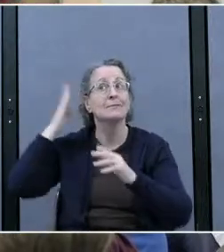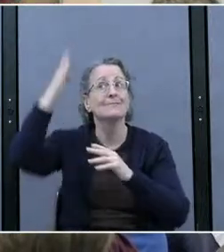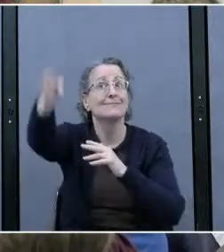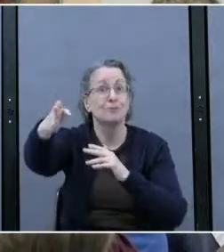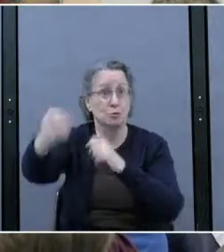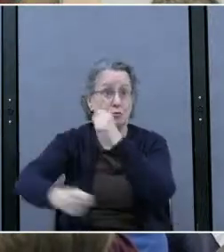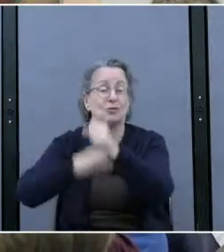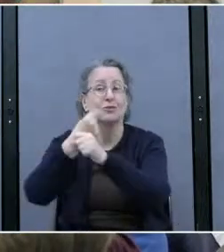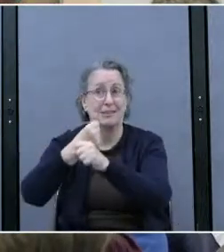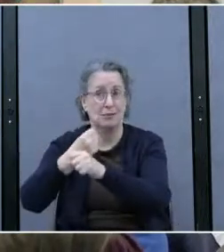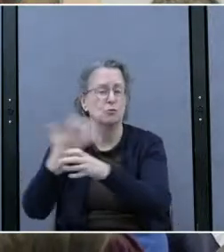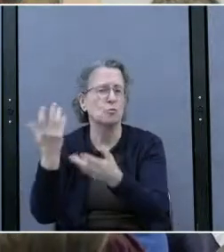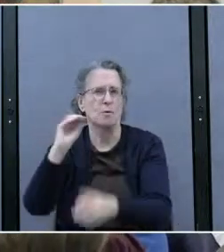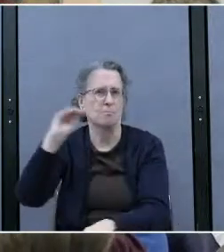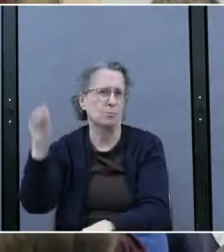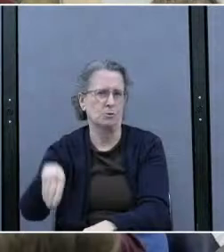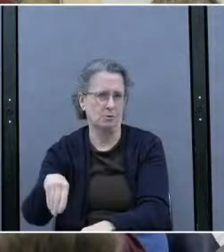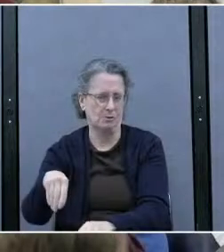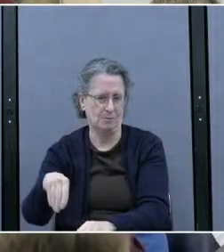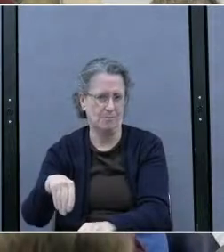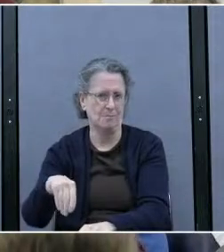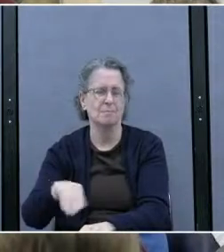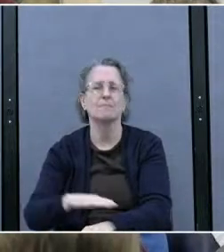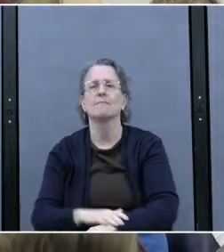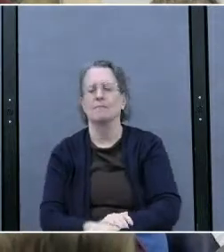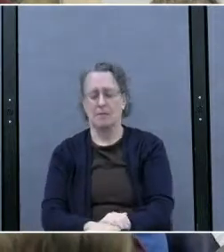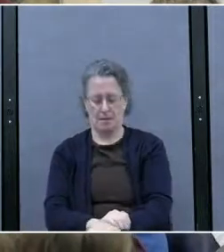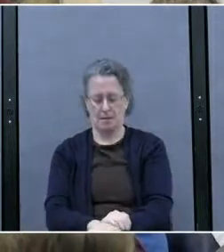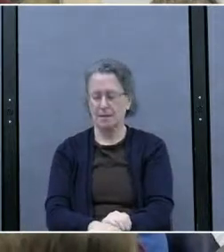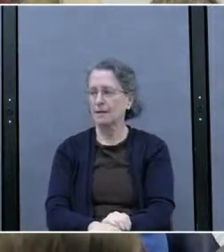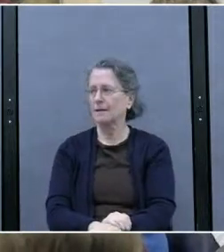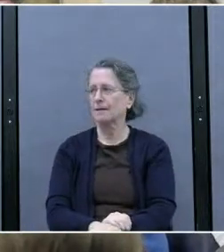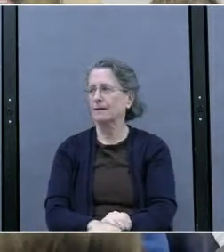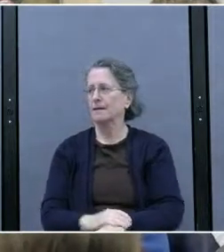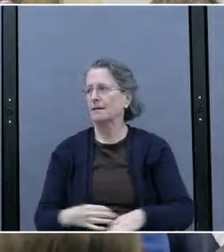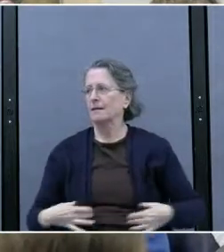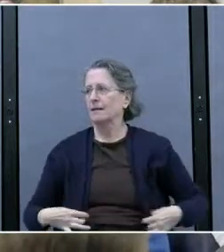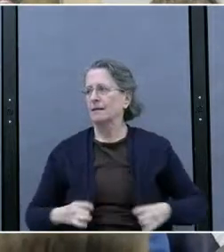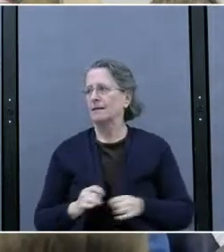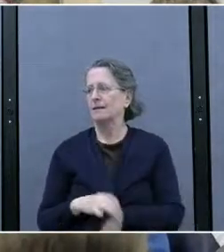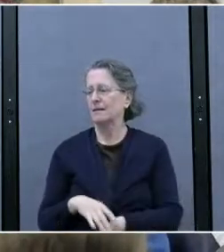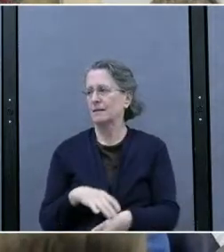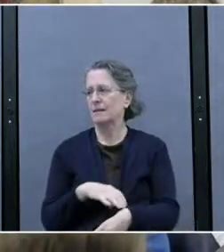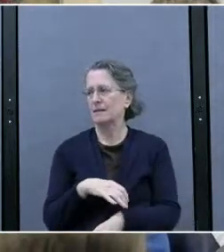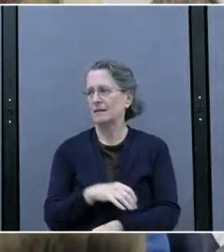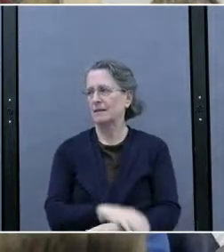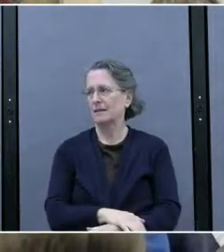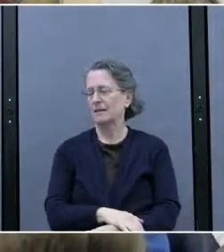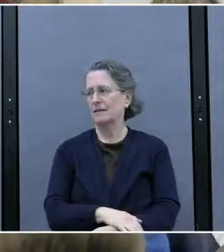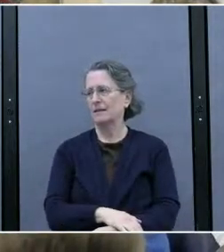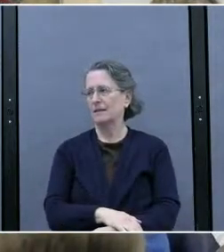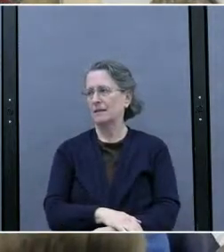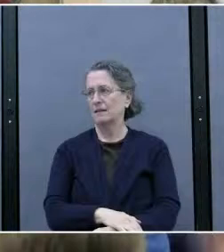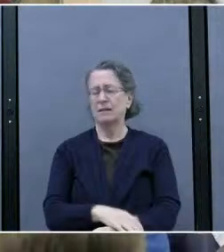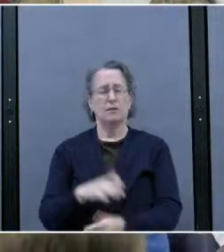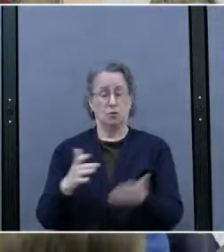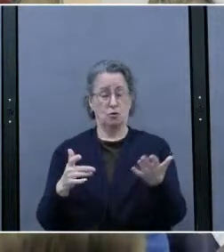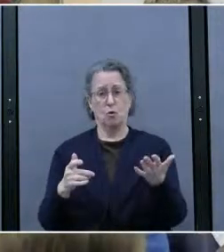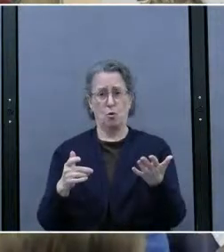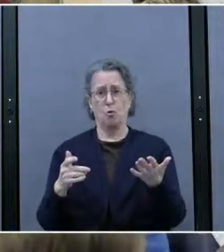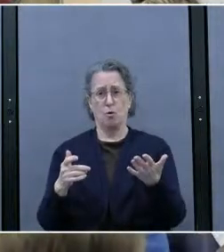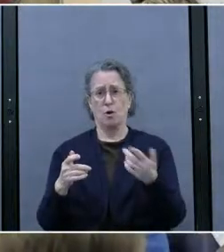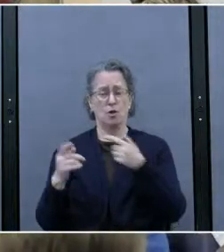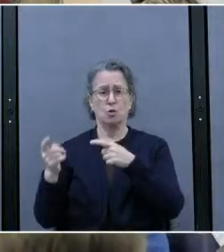the assertion that the discussion at this coming representative town meeting has